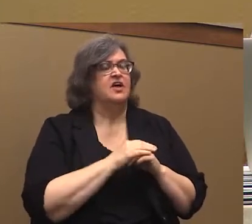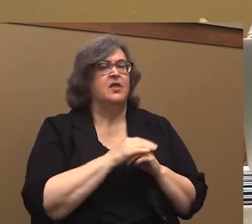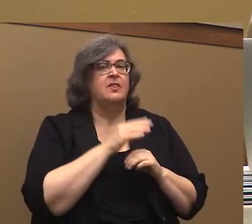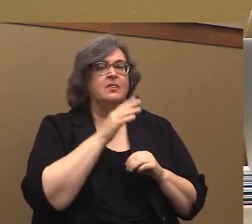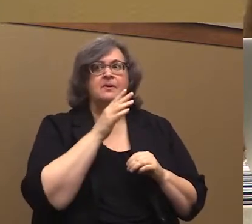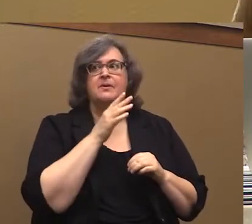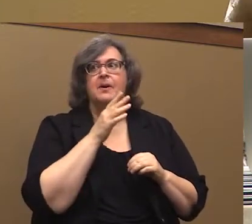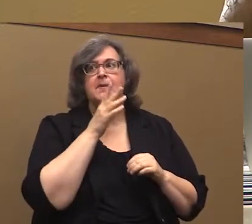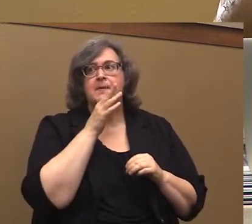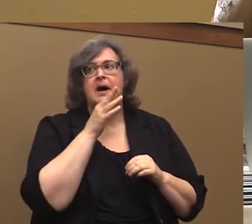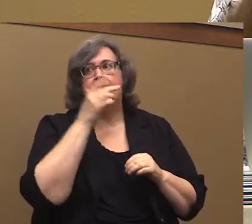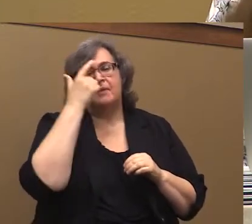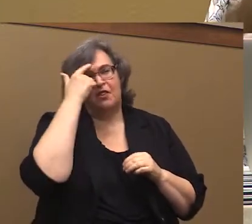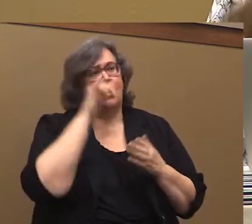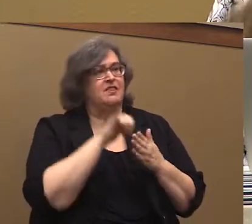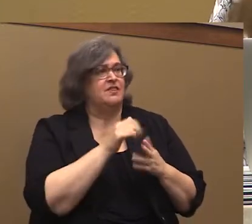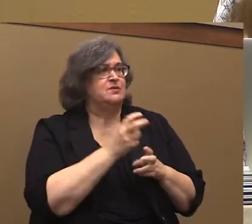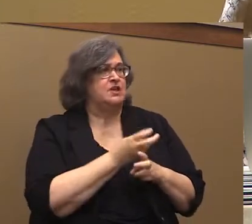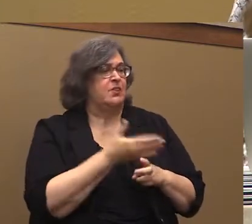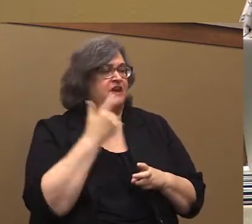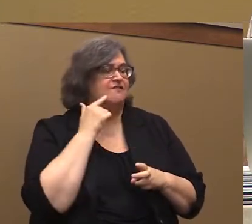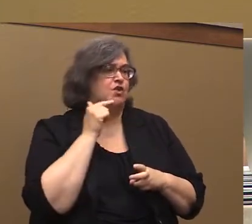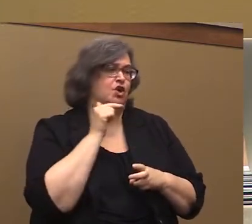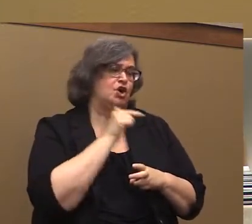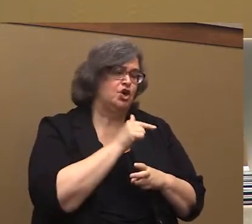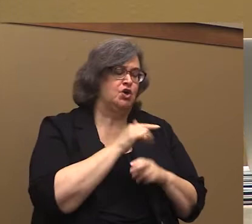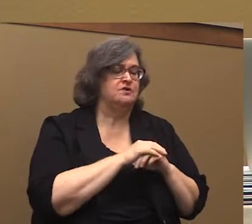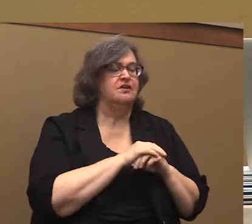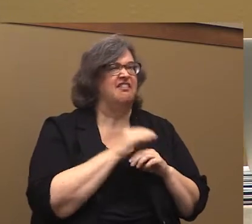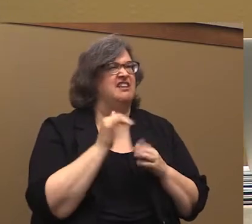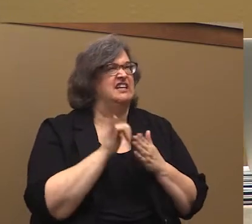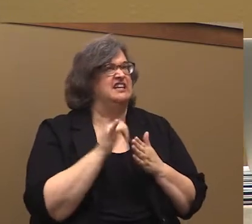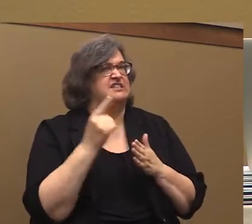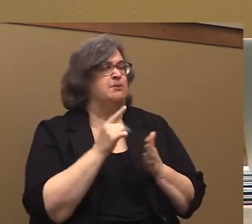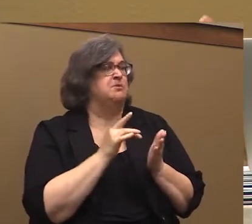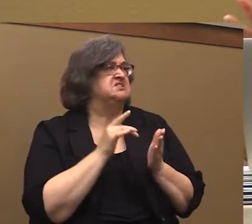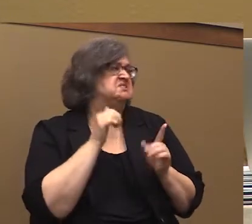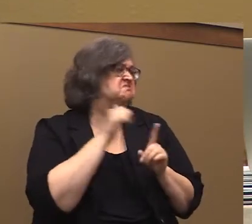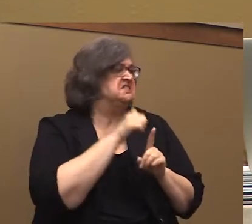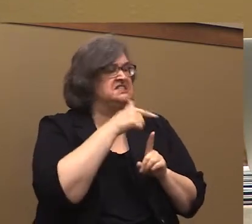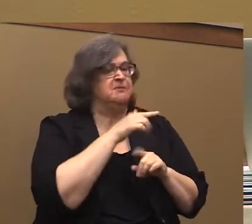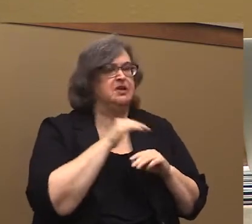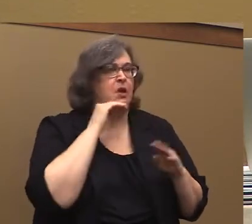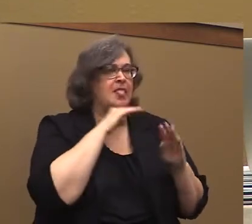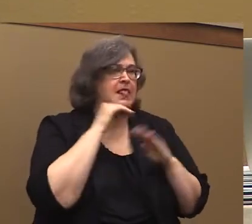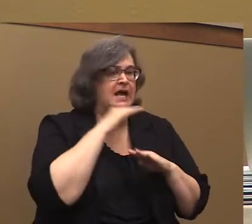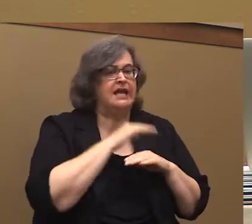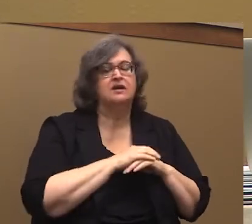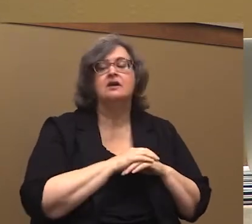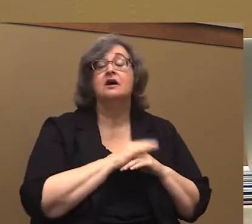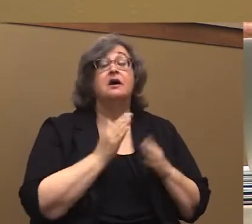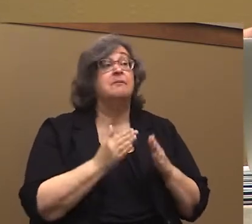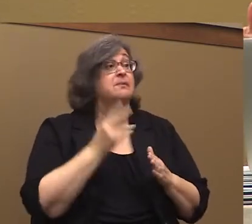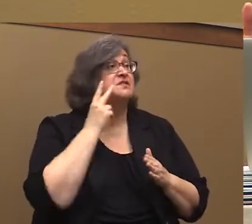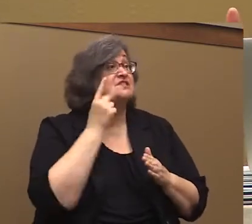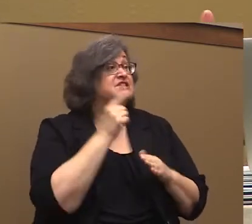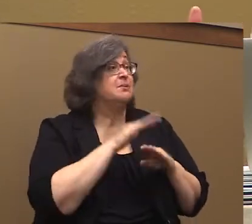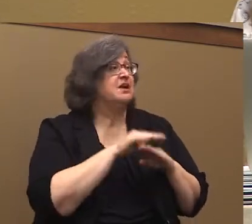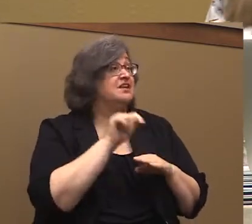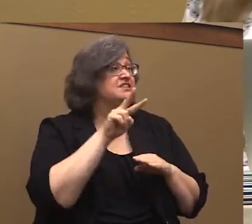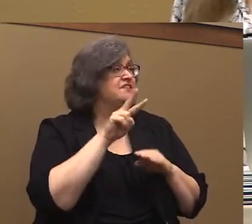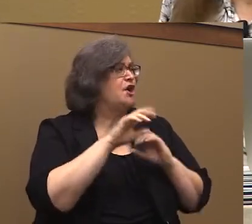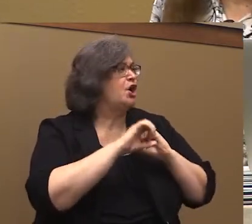could perceive that it might be a hard thing for her. And something maybe you've seen on